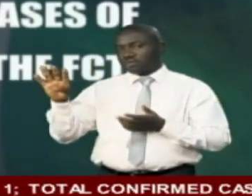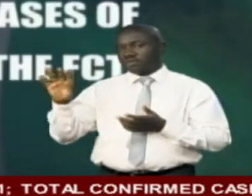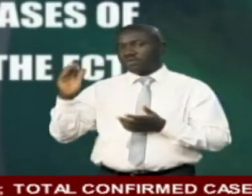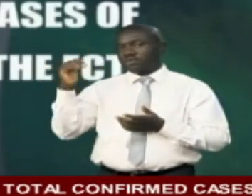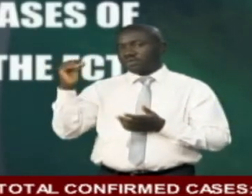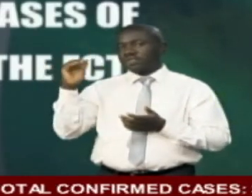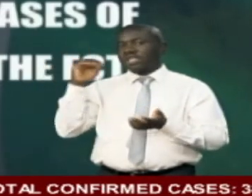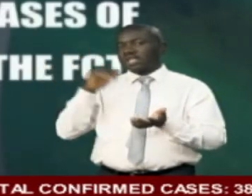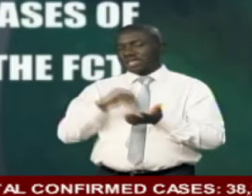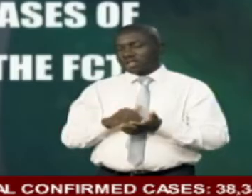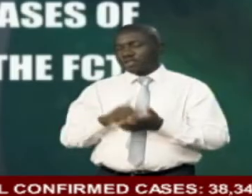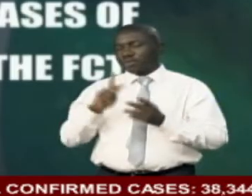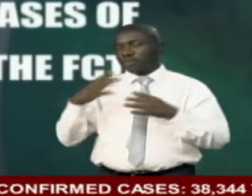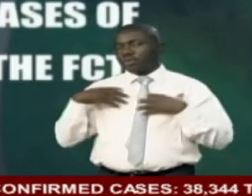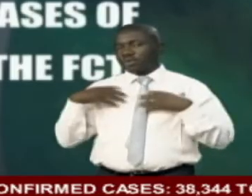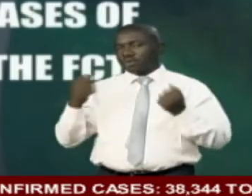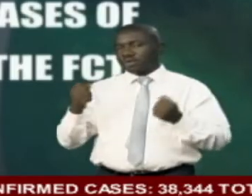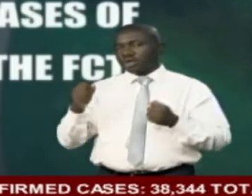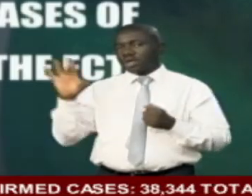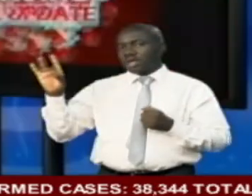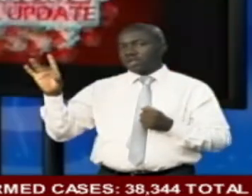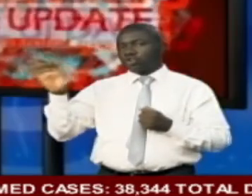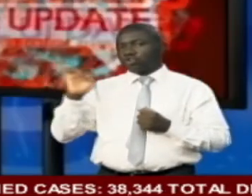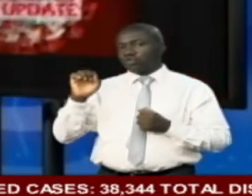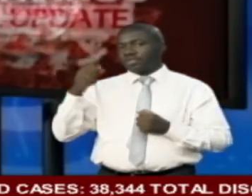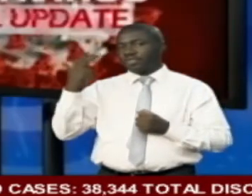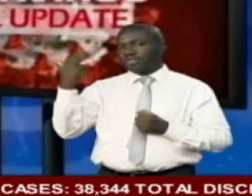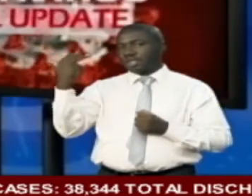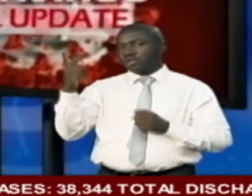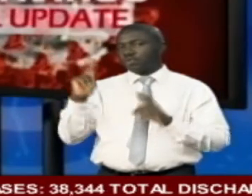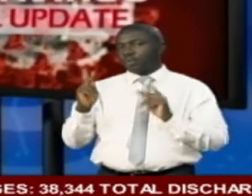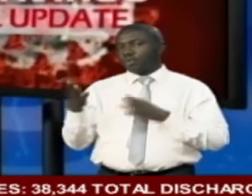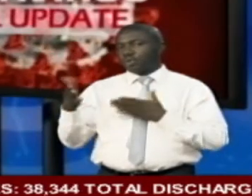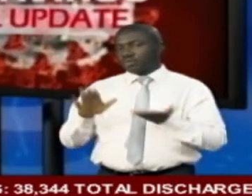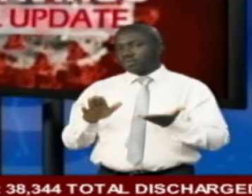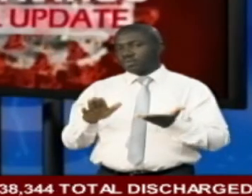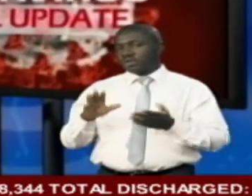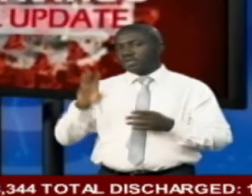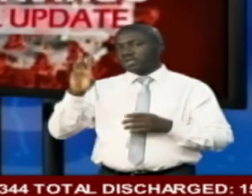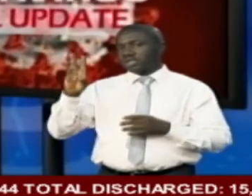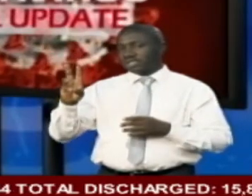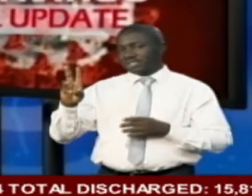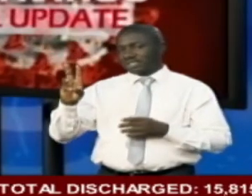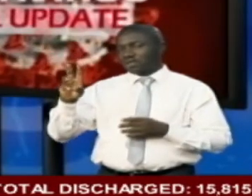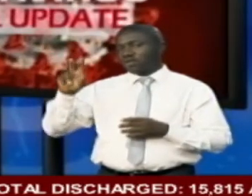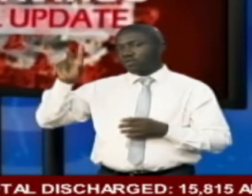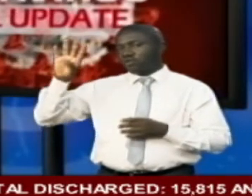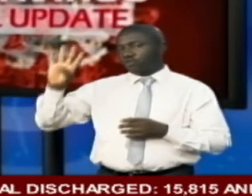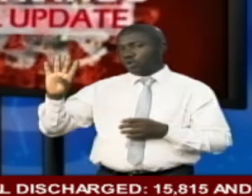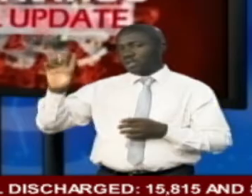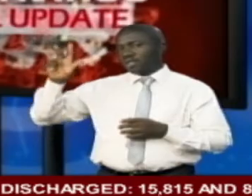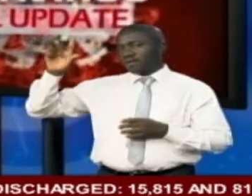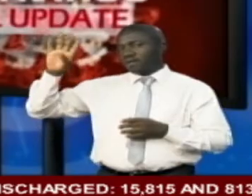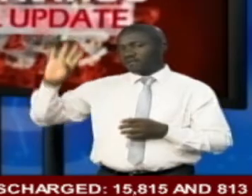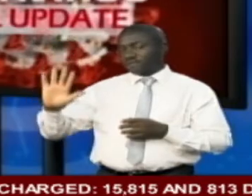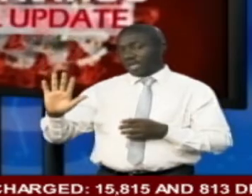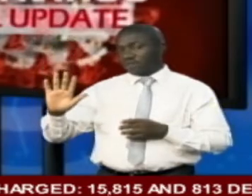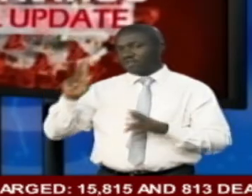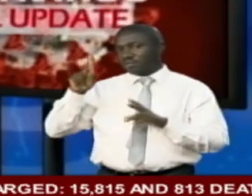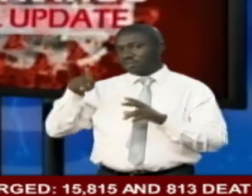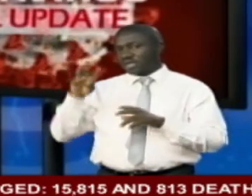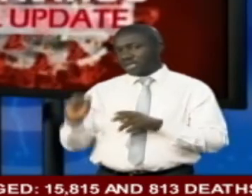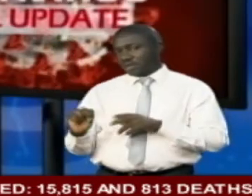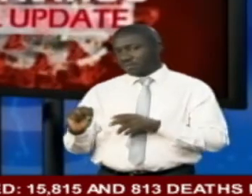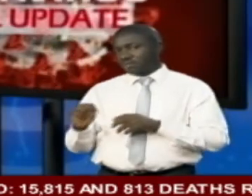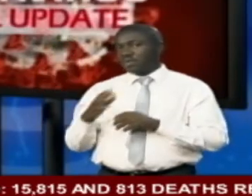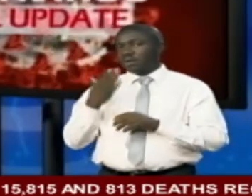15,815 recoveries, and 813 deaths. At about 6:45 p.m. Nigerian time, data published by the